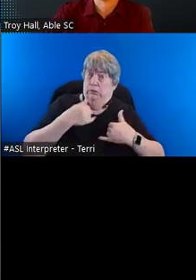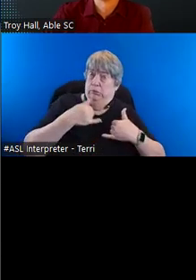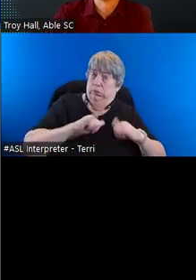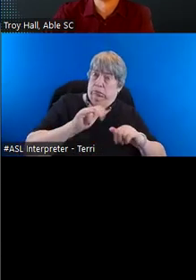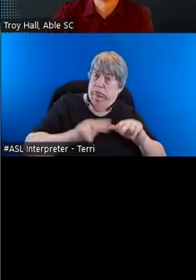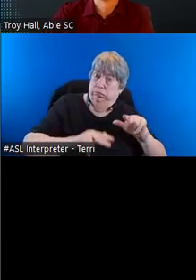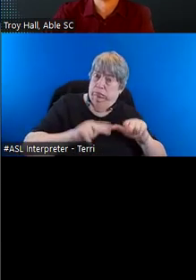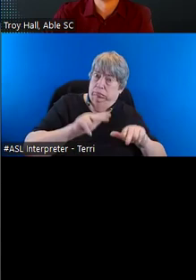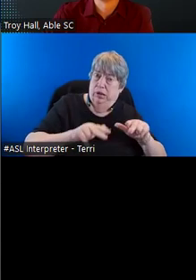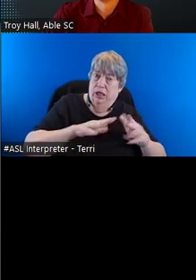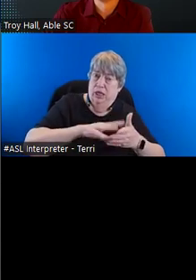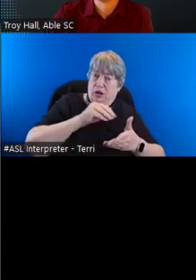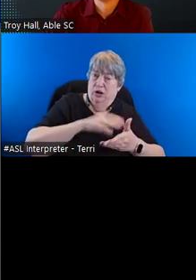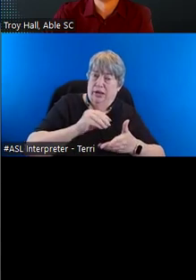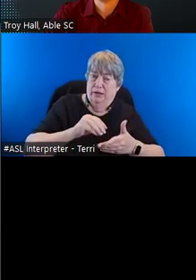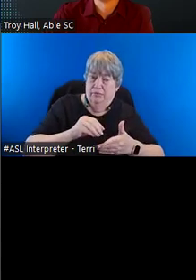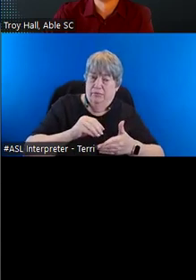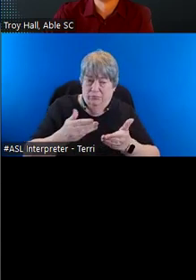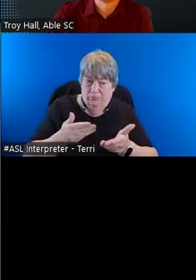Okay, awesome.